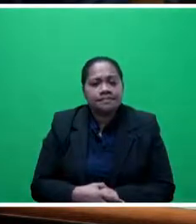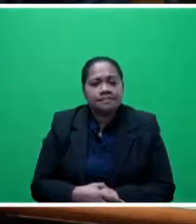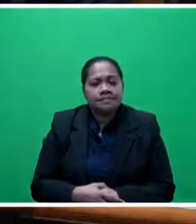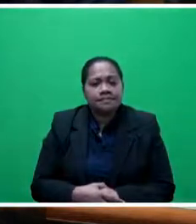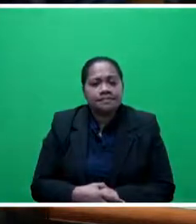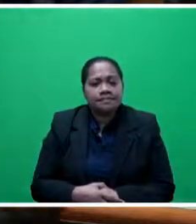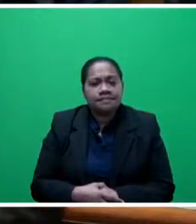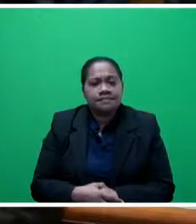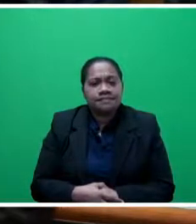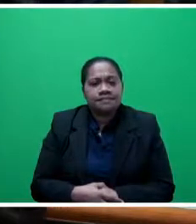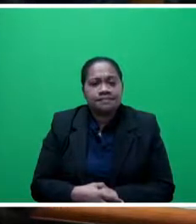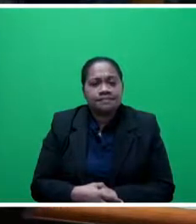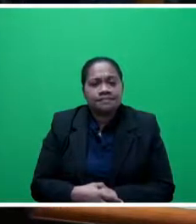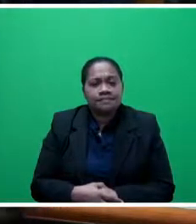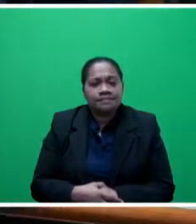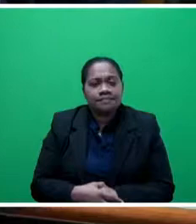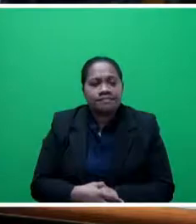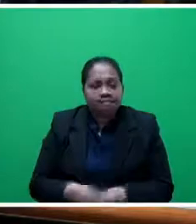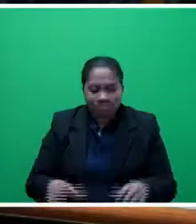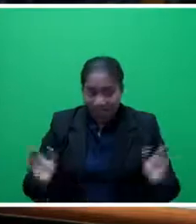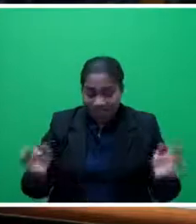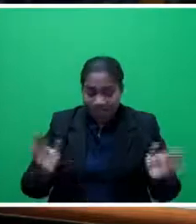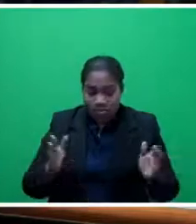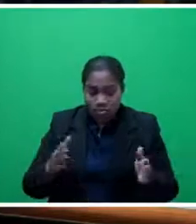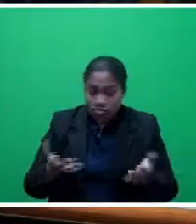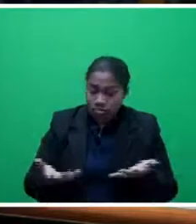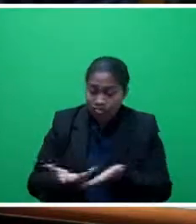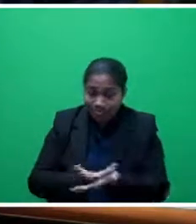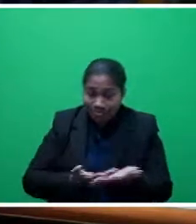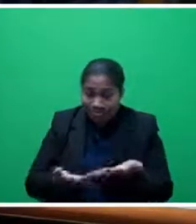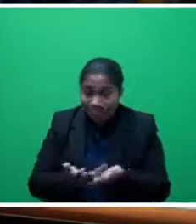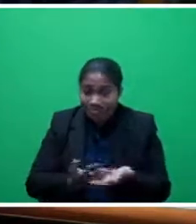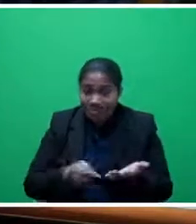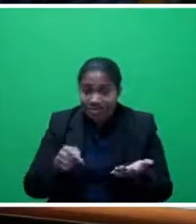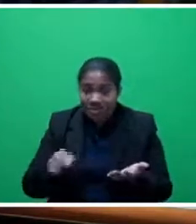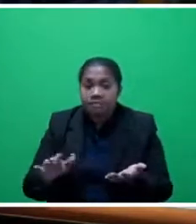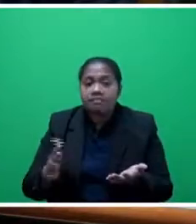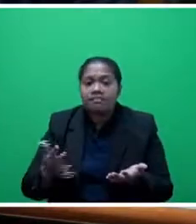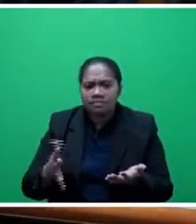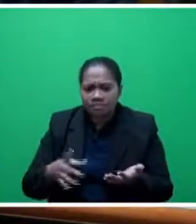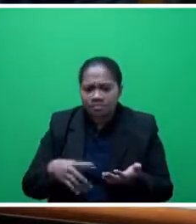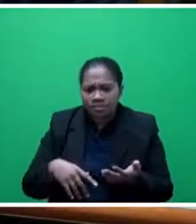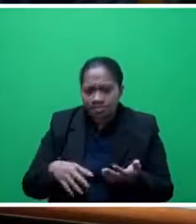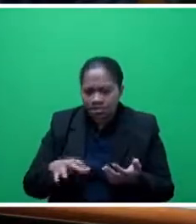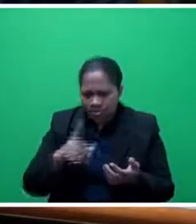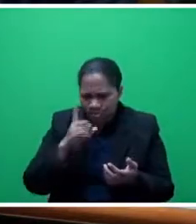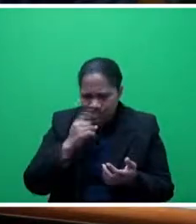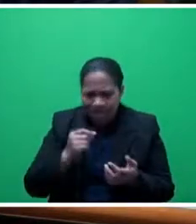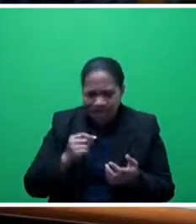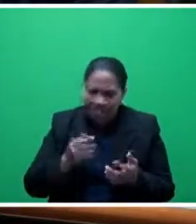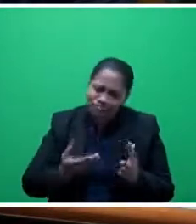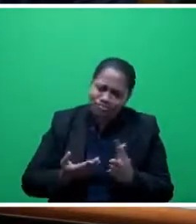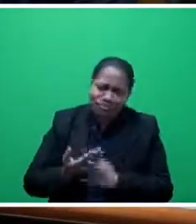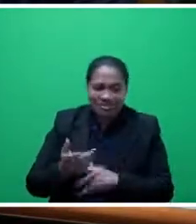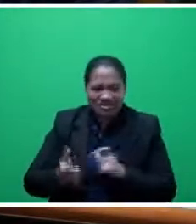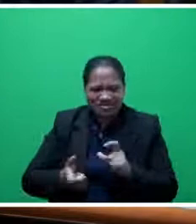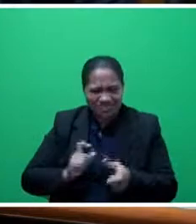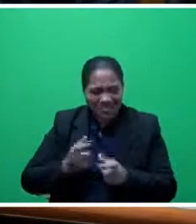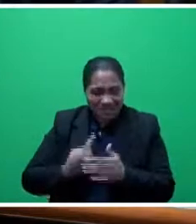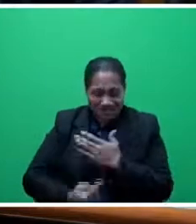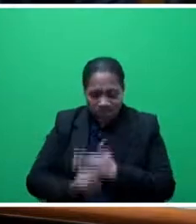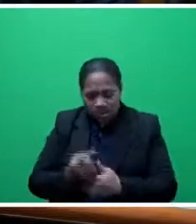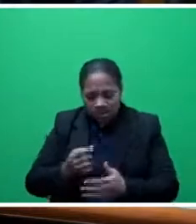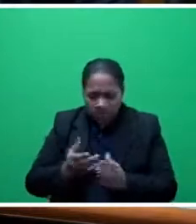to have this discussion, we may be able to pass through this crisis, and the workers will have